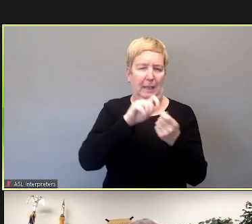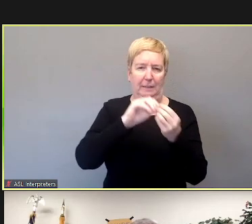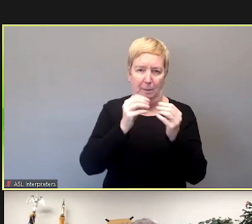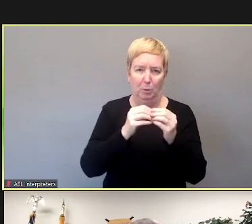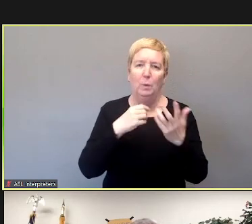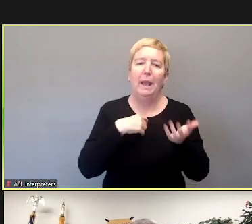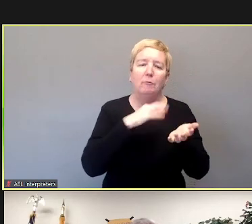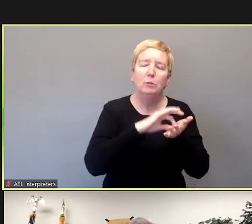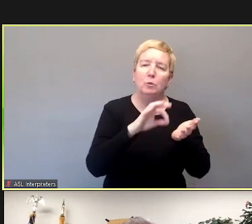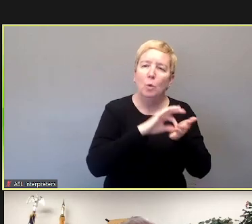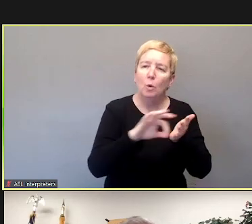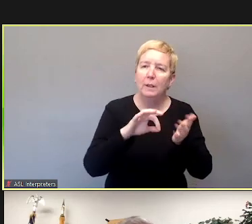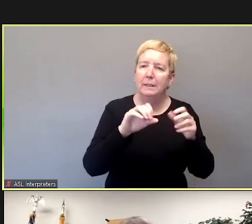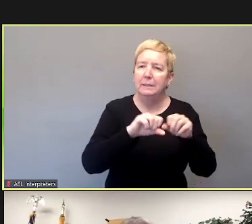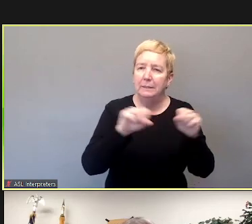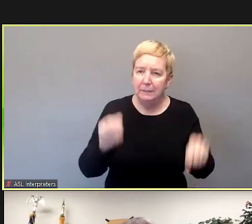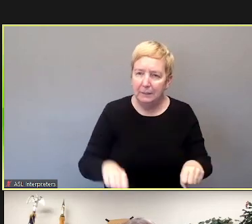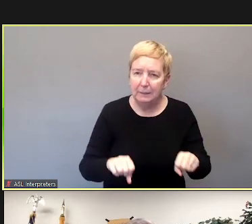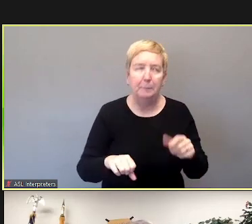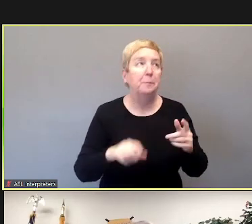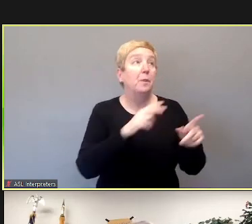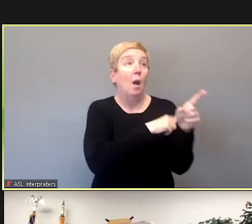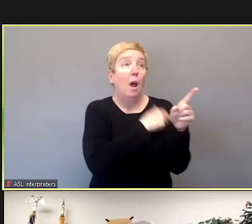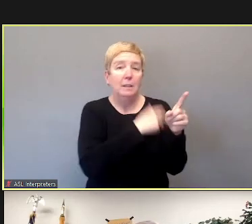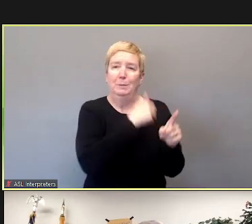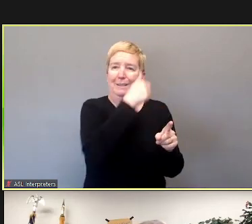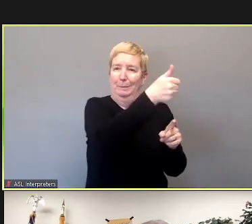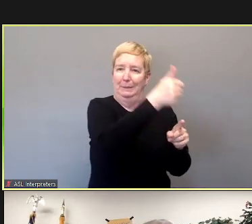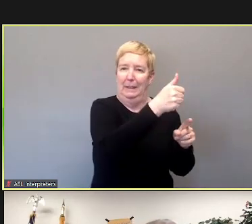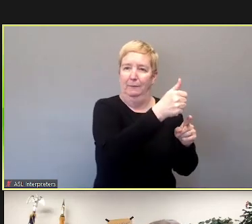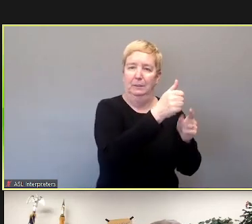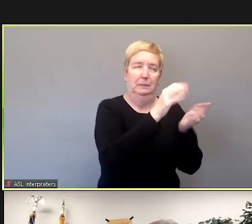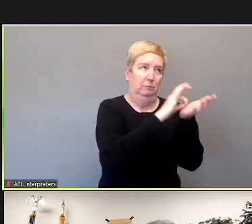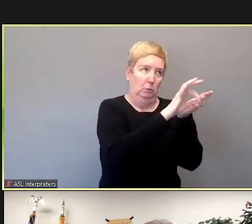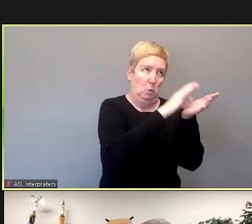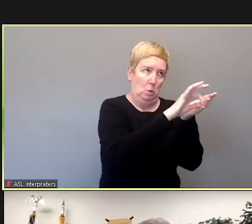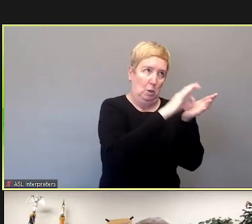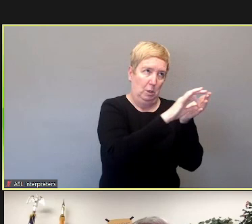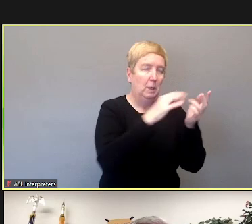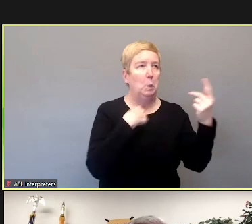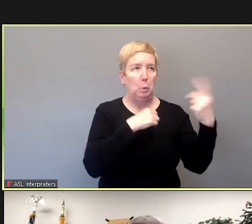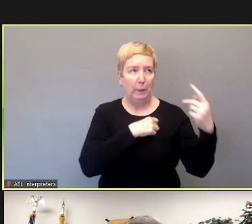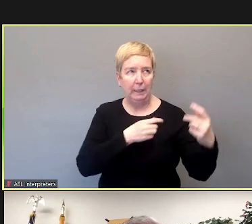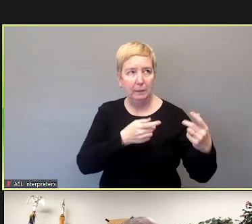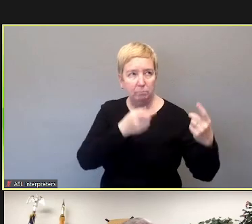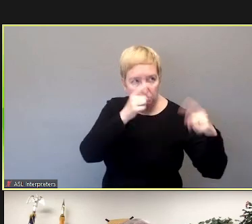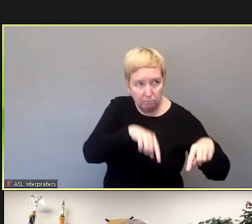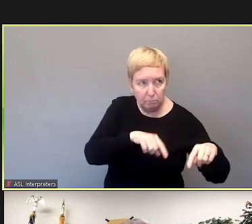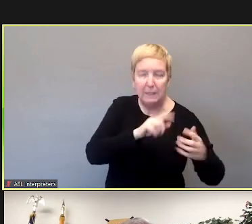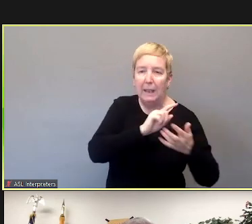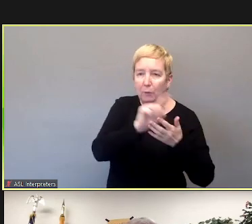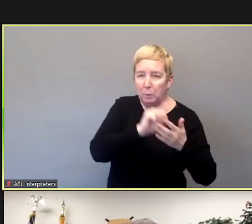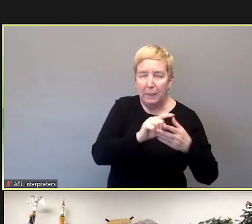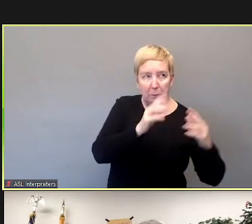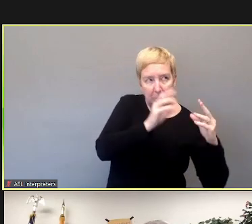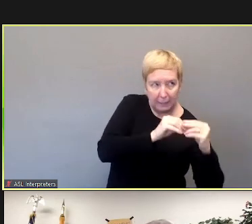hospitals self-score. We review with them every week. There's a break when we didn't have many cases, you can see there, but since